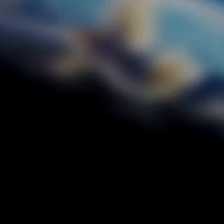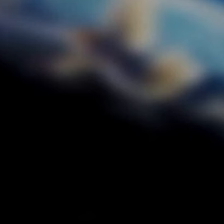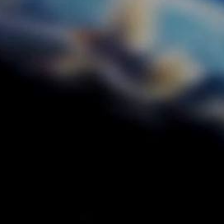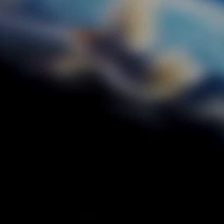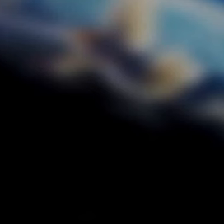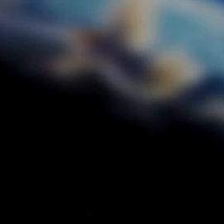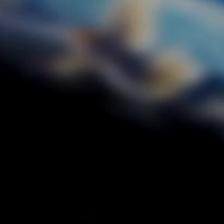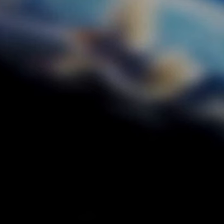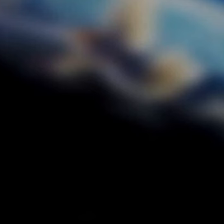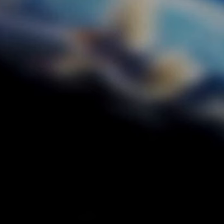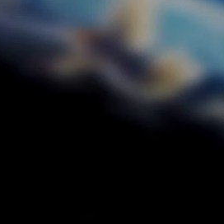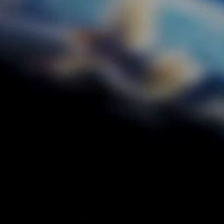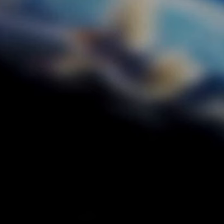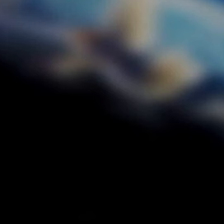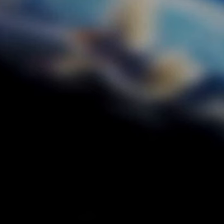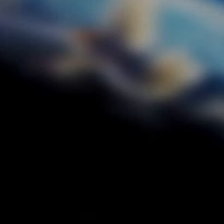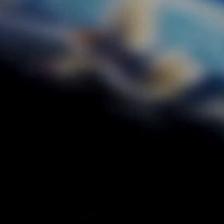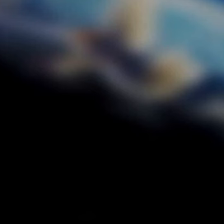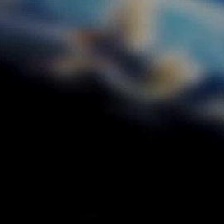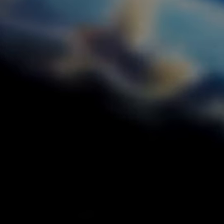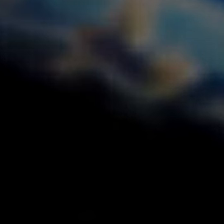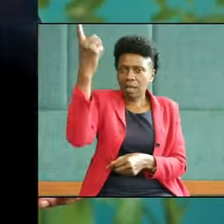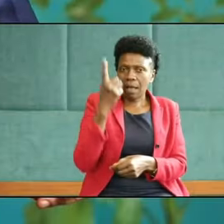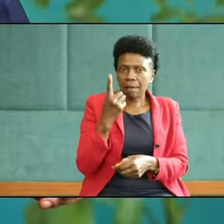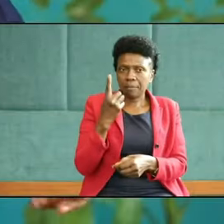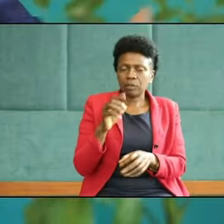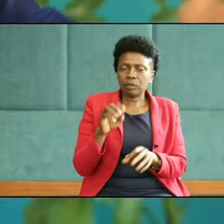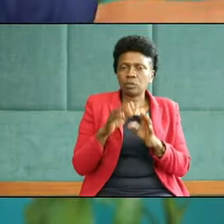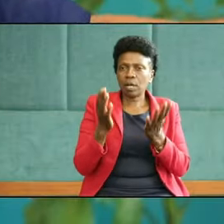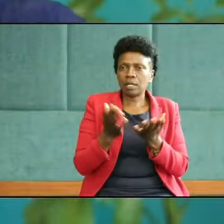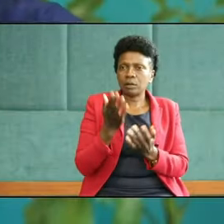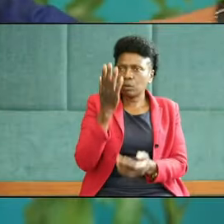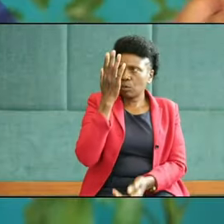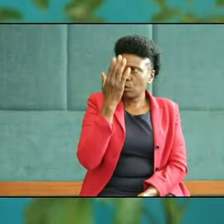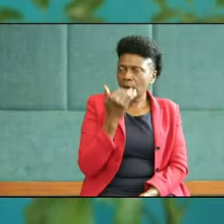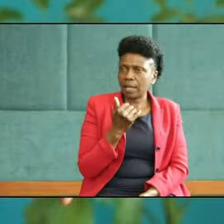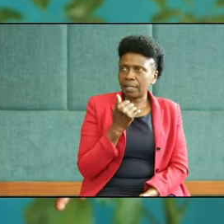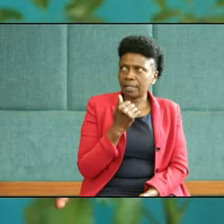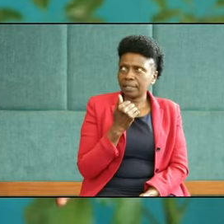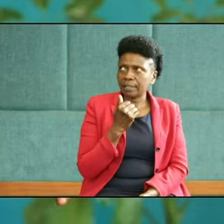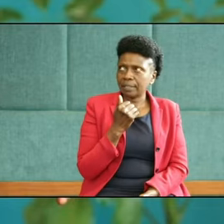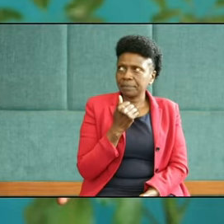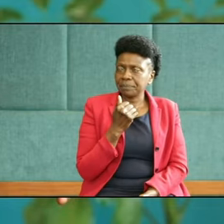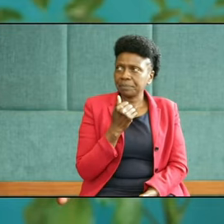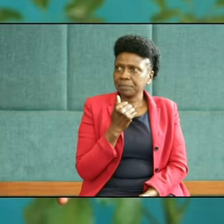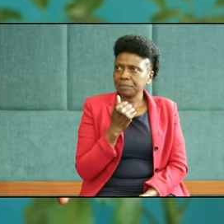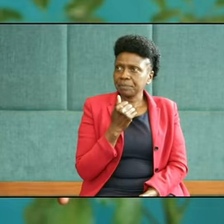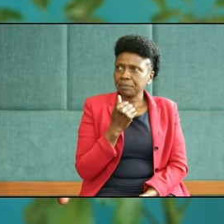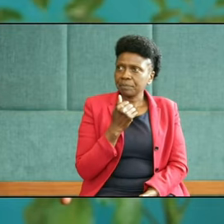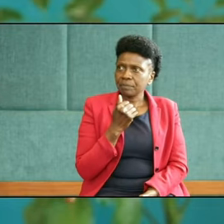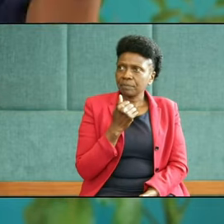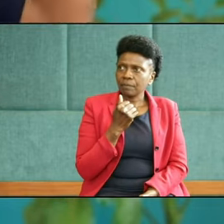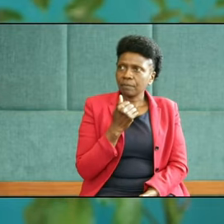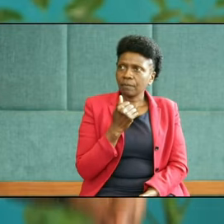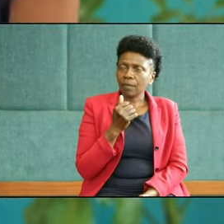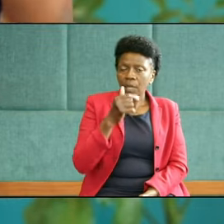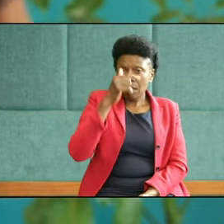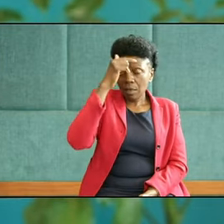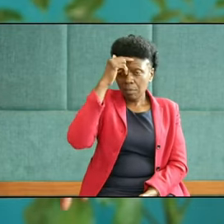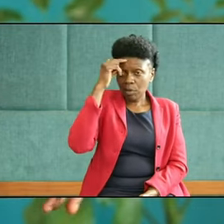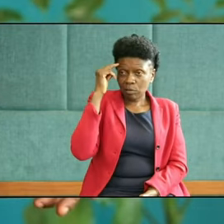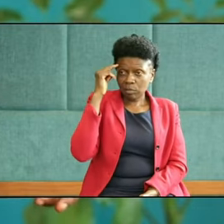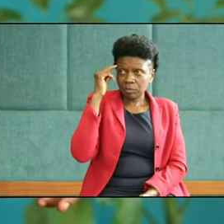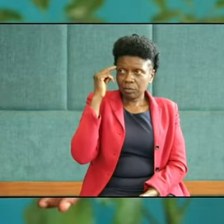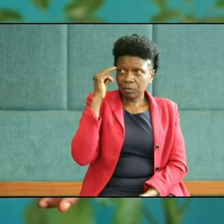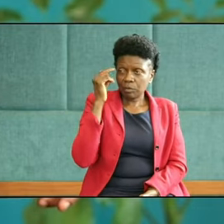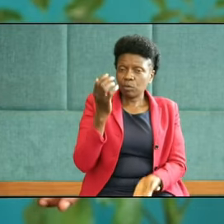zoom into space, into this world. Why is this church obsessed? When Peter called me with a team, Peter said, my guy,